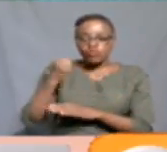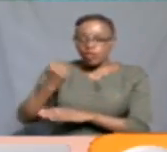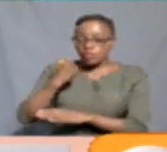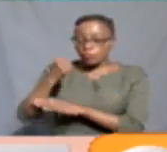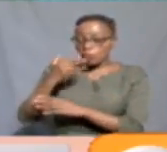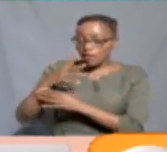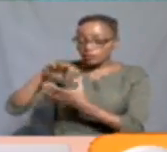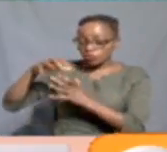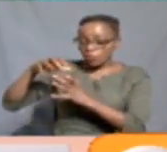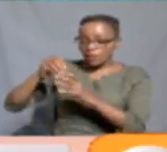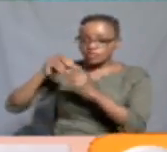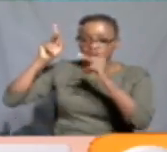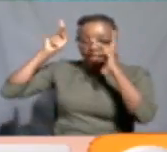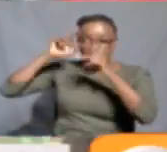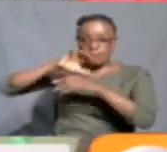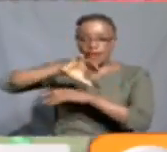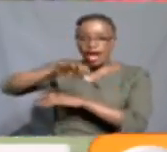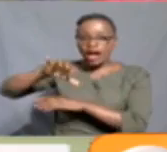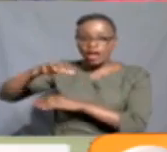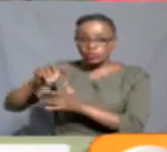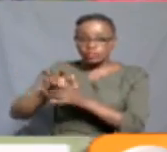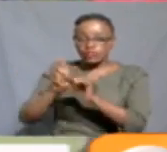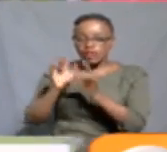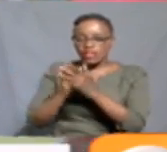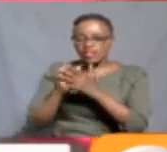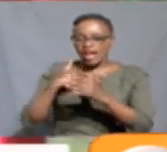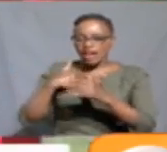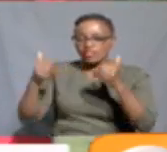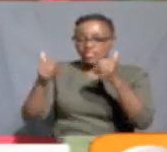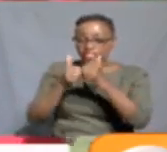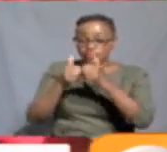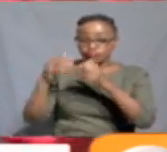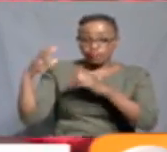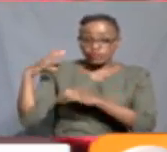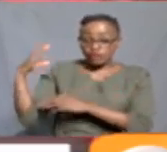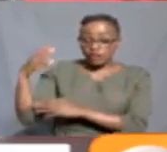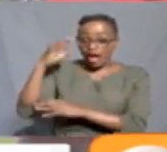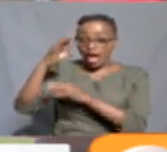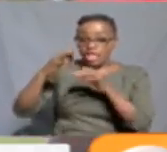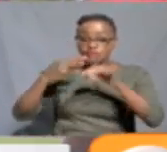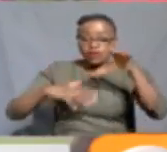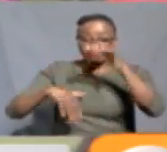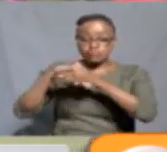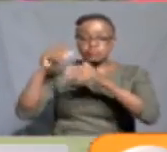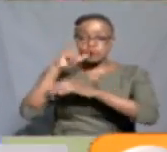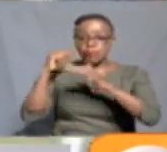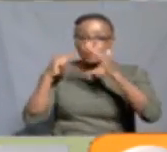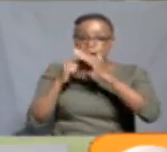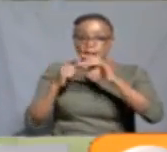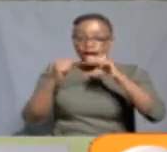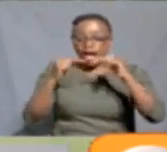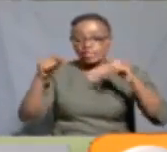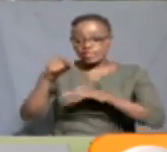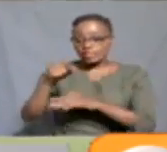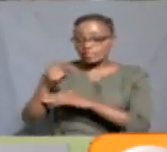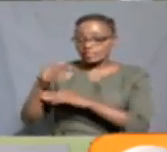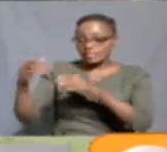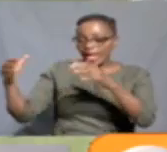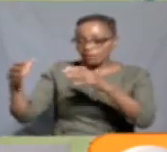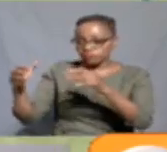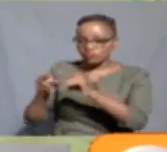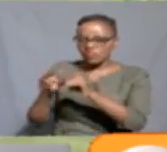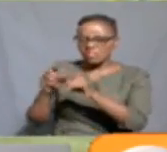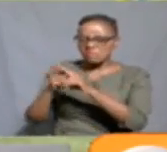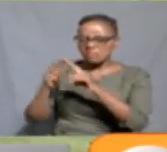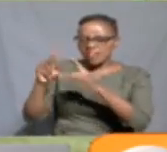Kakamega County. Kogalo would have effectively sealed this season's title if they had reaped maximum points against the Millers, but seemed to fire blanks